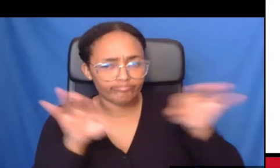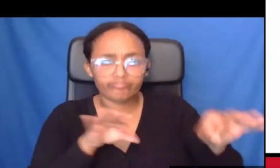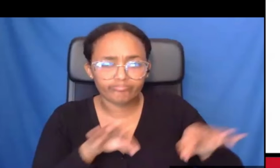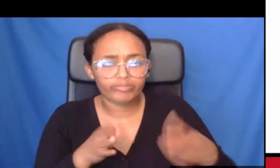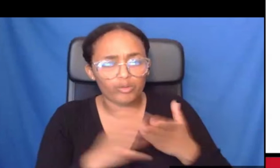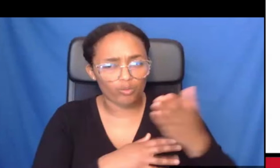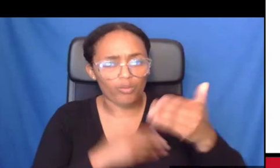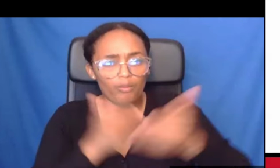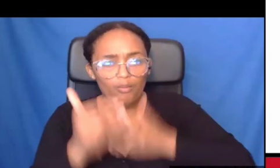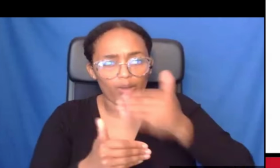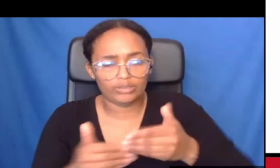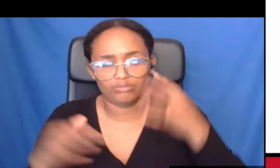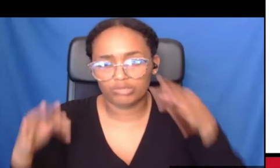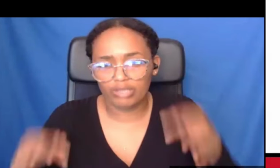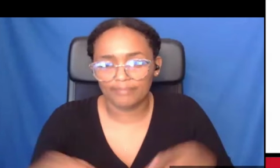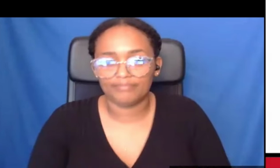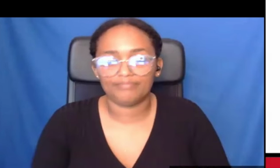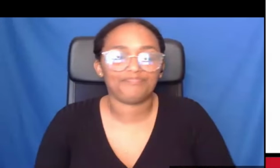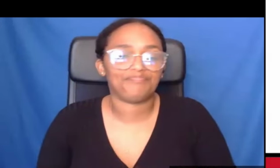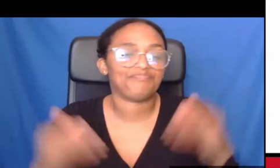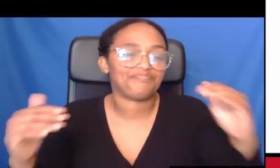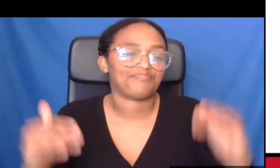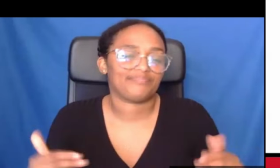Next slide.